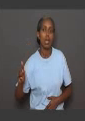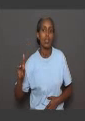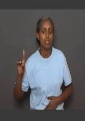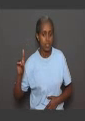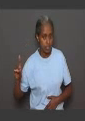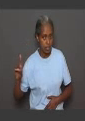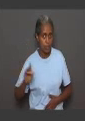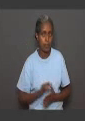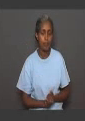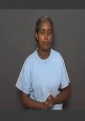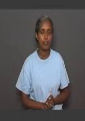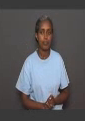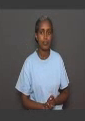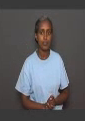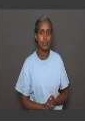B1d.